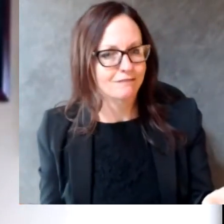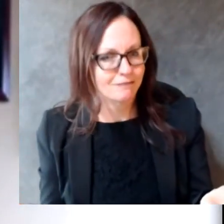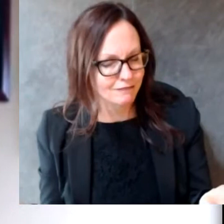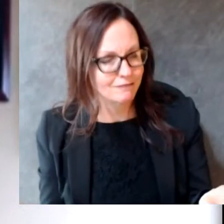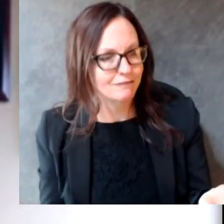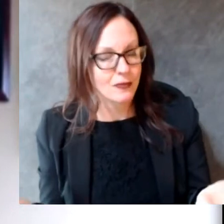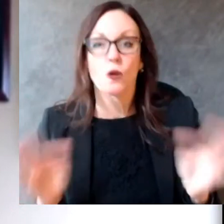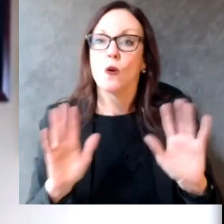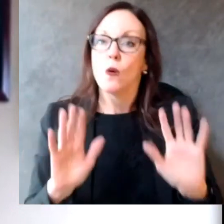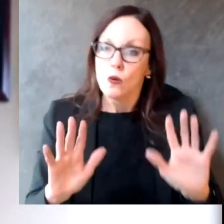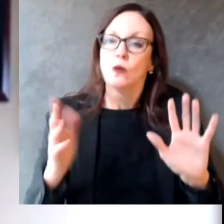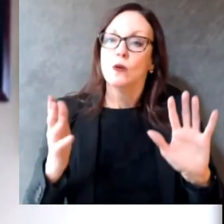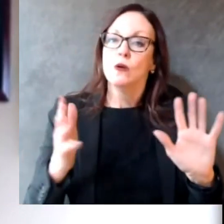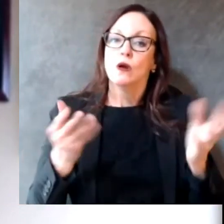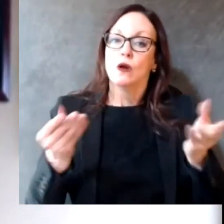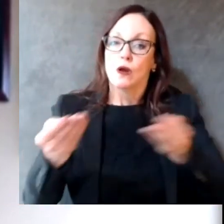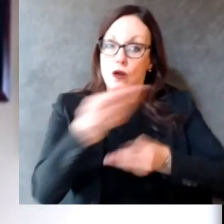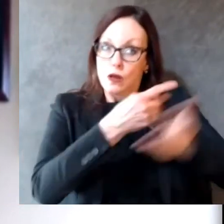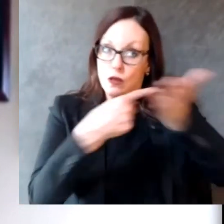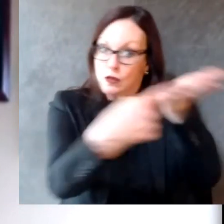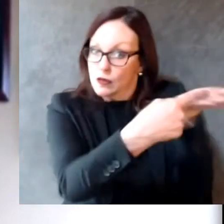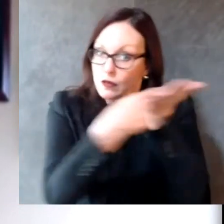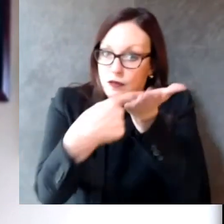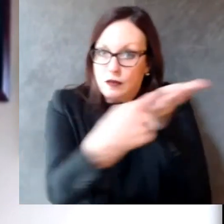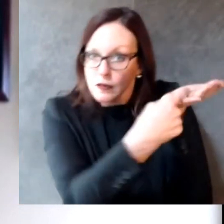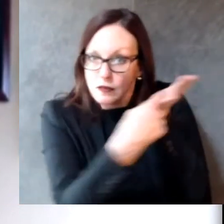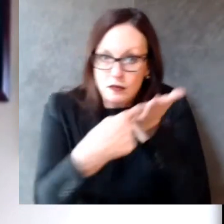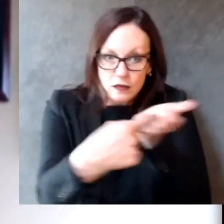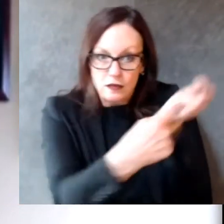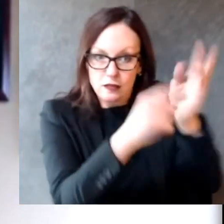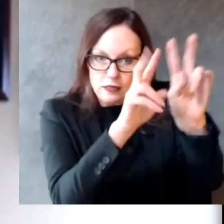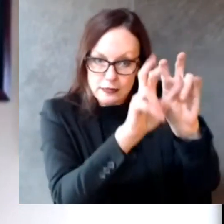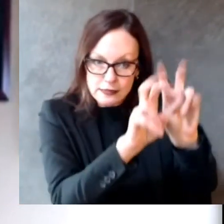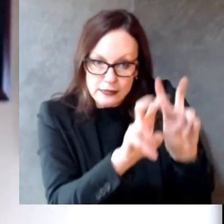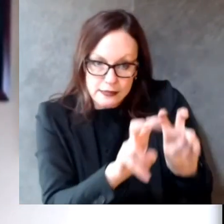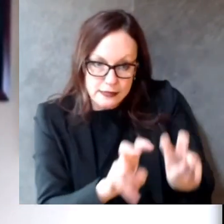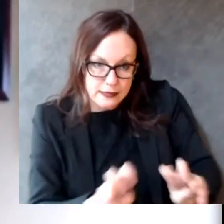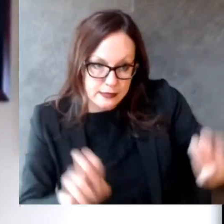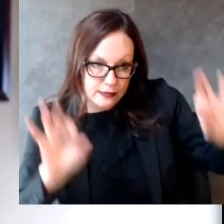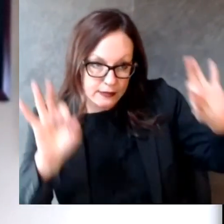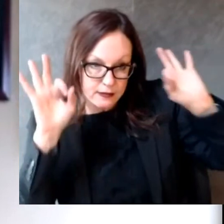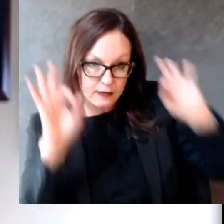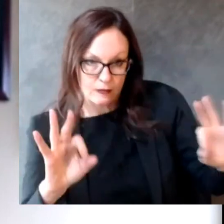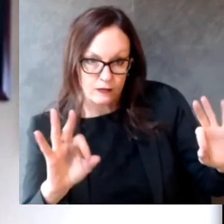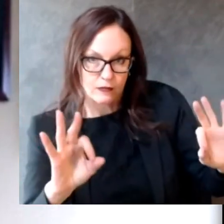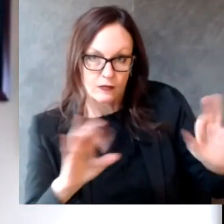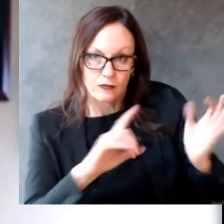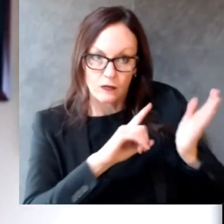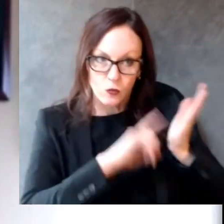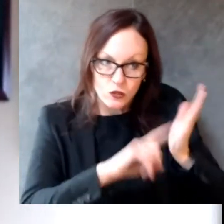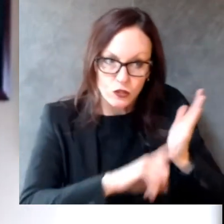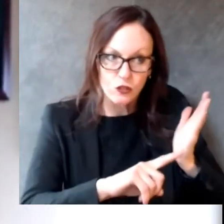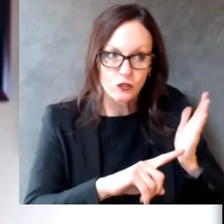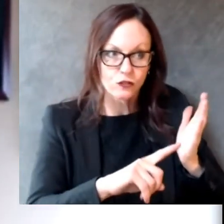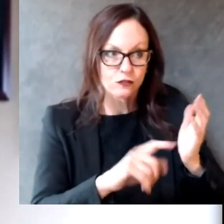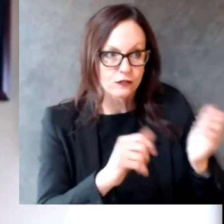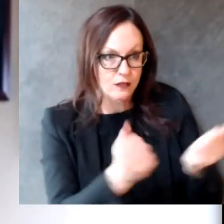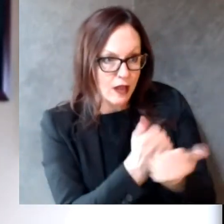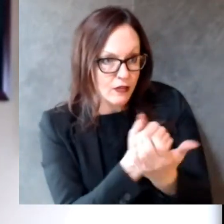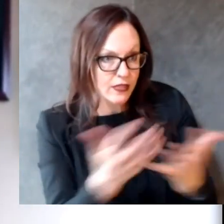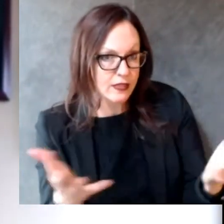this research and analysis and consideration, when we get to that